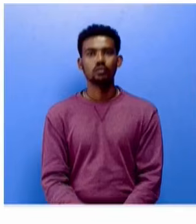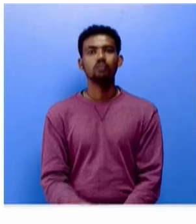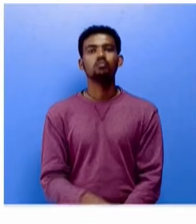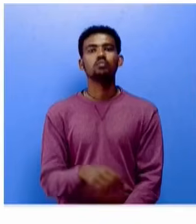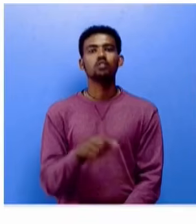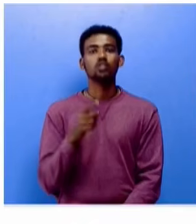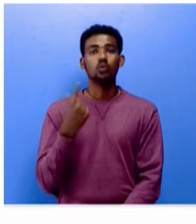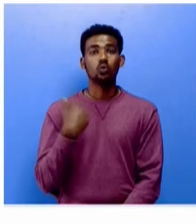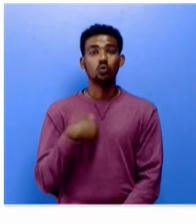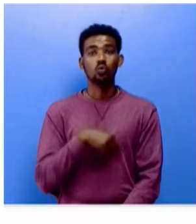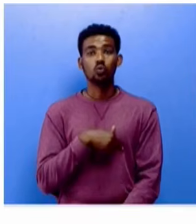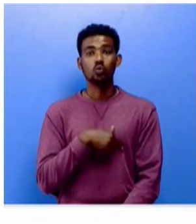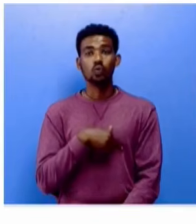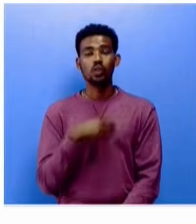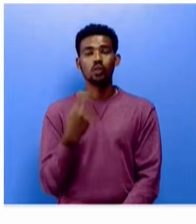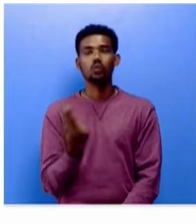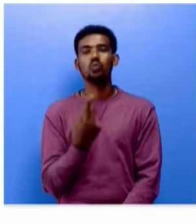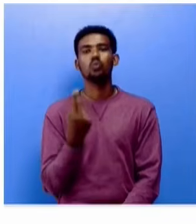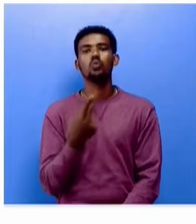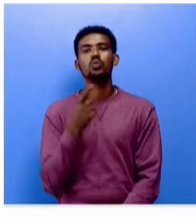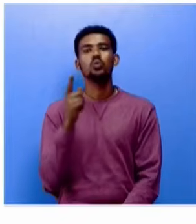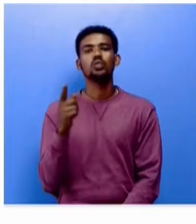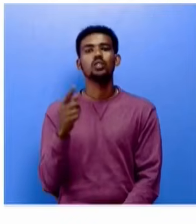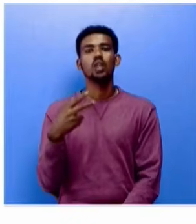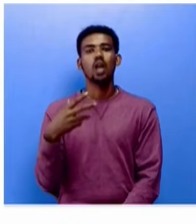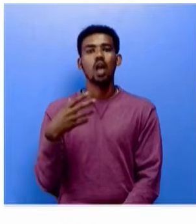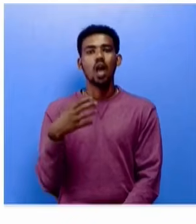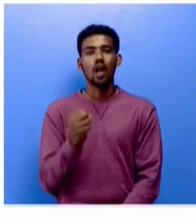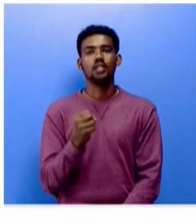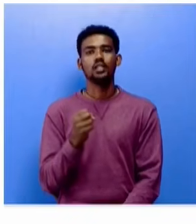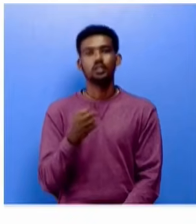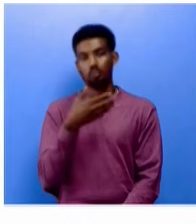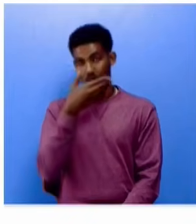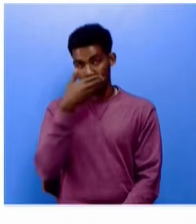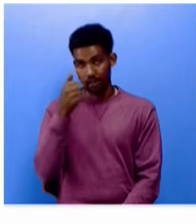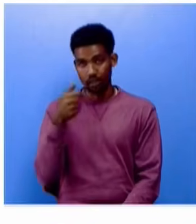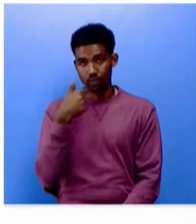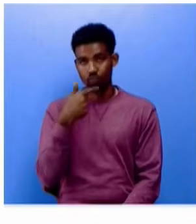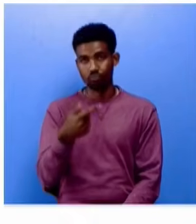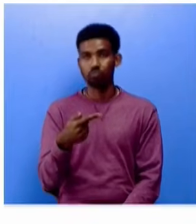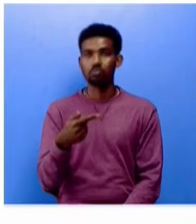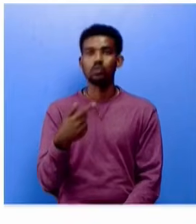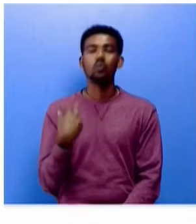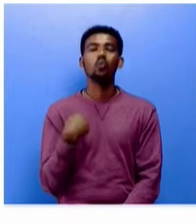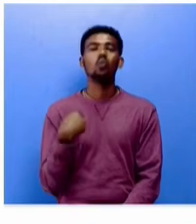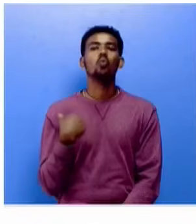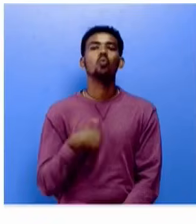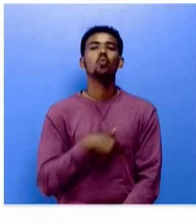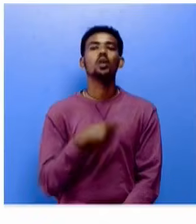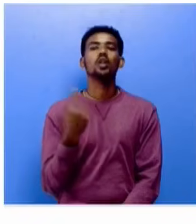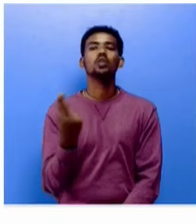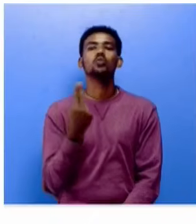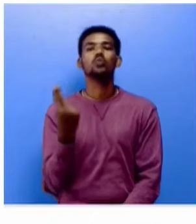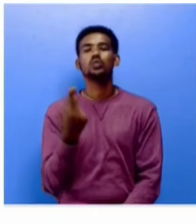When do we use had better? This is used to